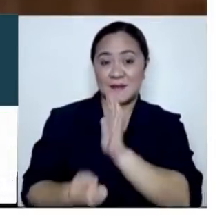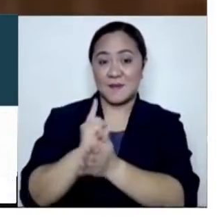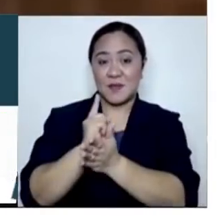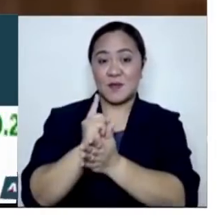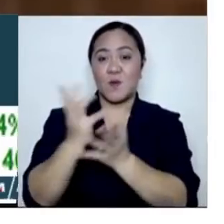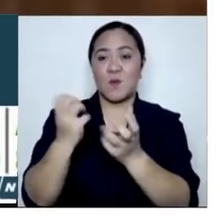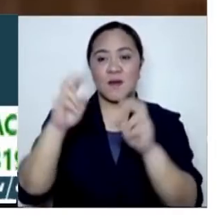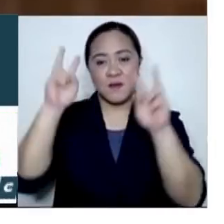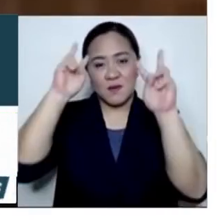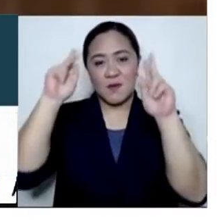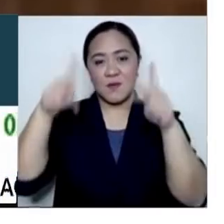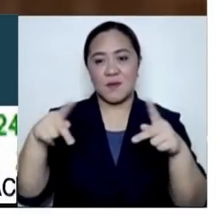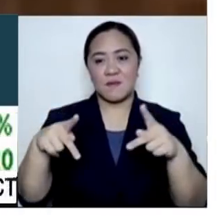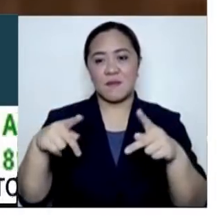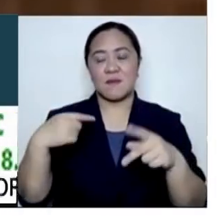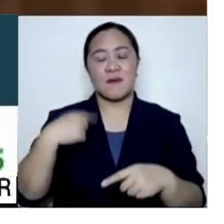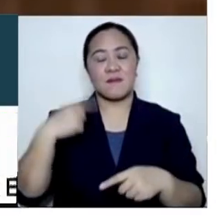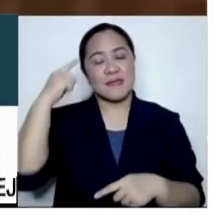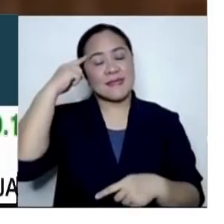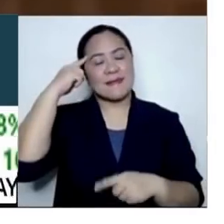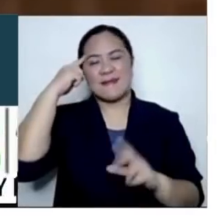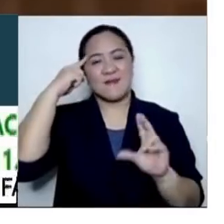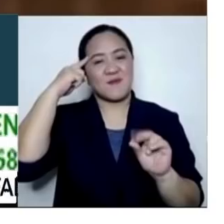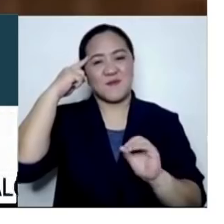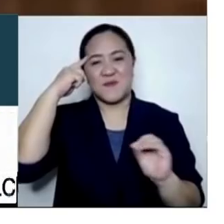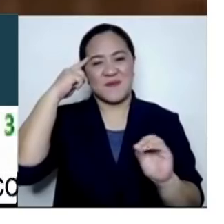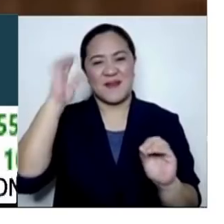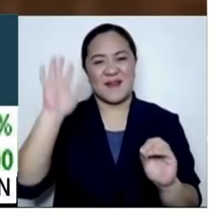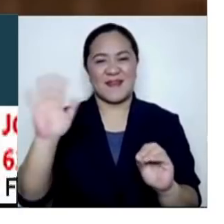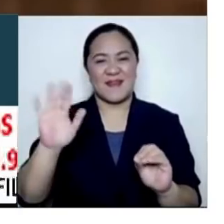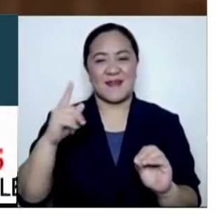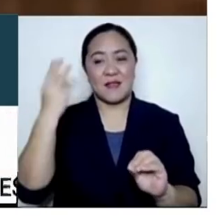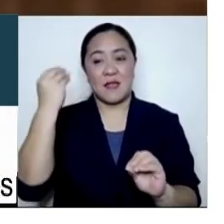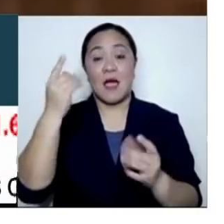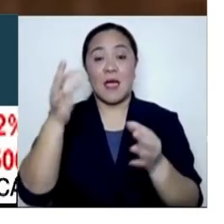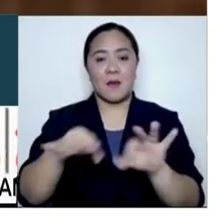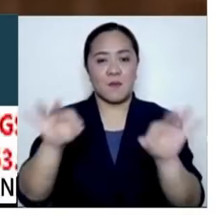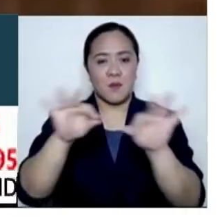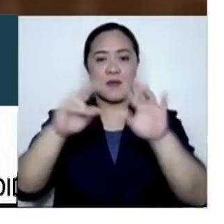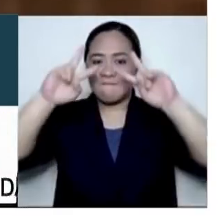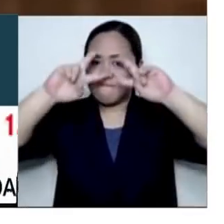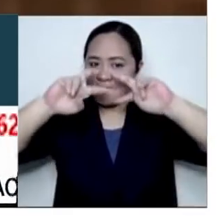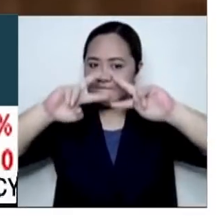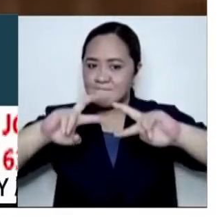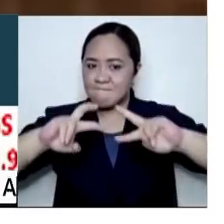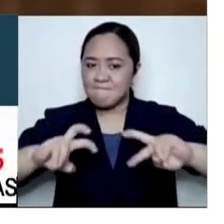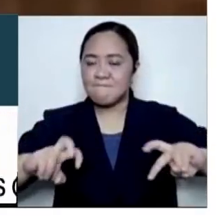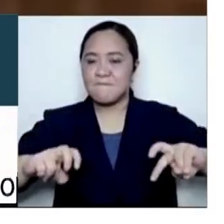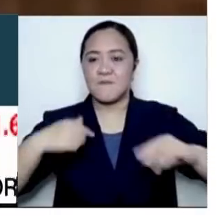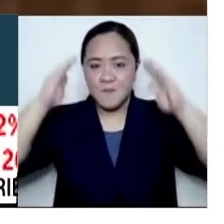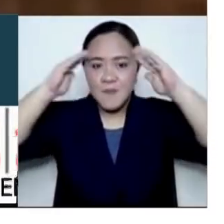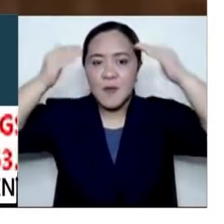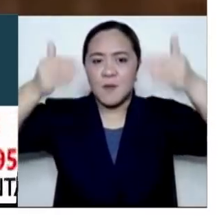Sabi ko, wala sa isip ko yan. And nasa isip ko itong investigasyon. And to tell you the truth, I am really